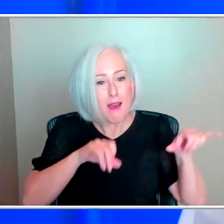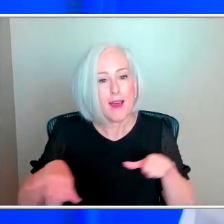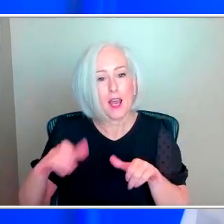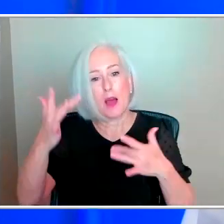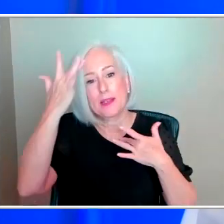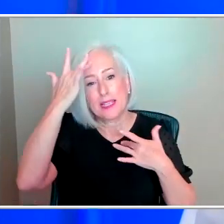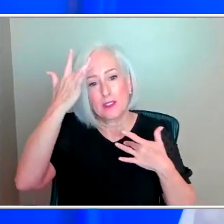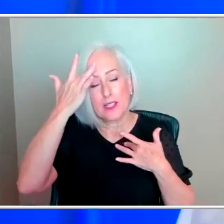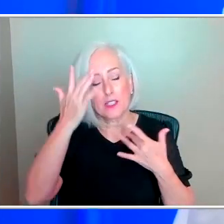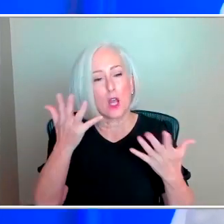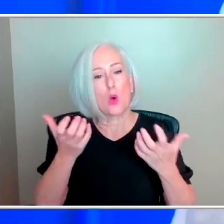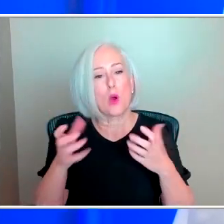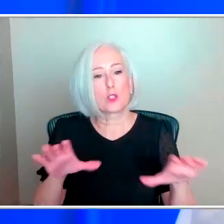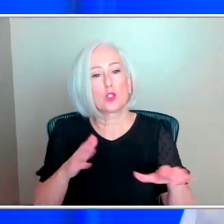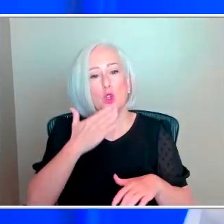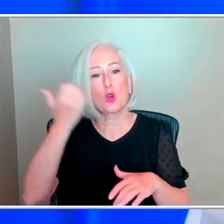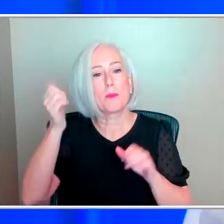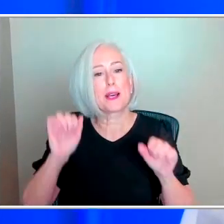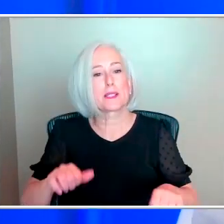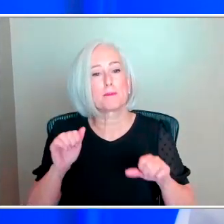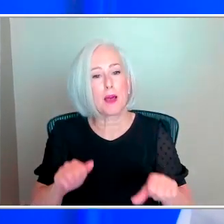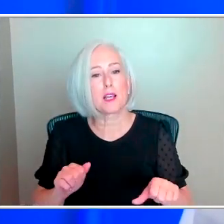we can so we don't have people having